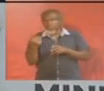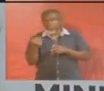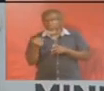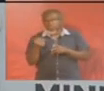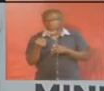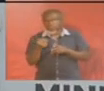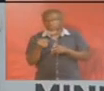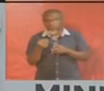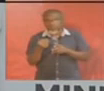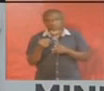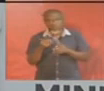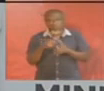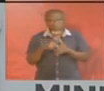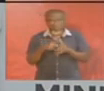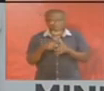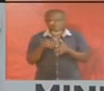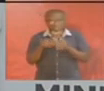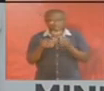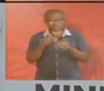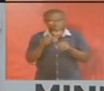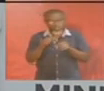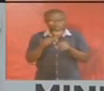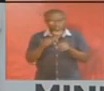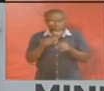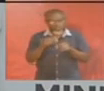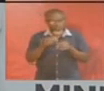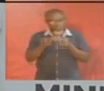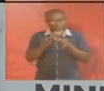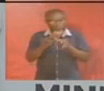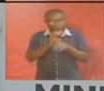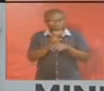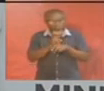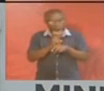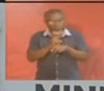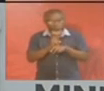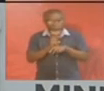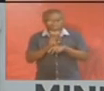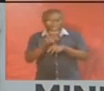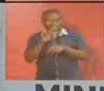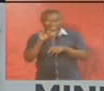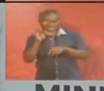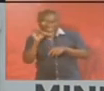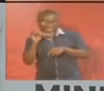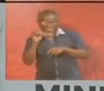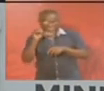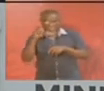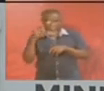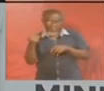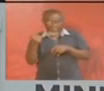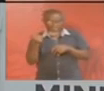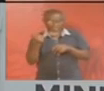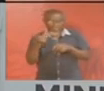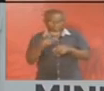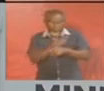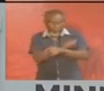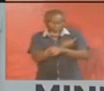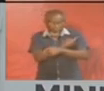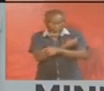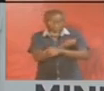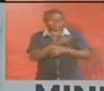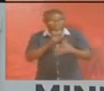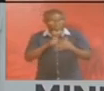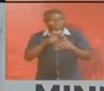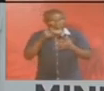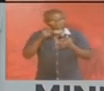to get 90 such incidents occurring. So that is what you're seeing now in phase 4. There is concern to ensure that,